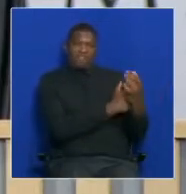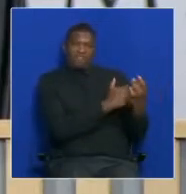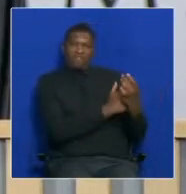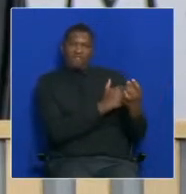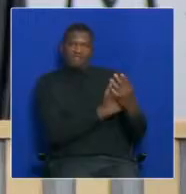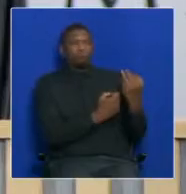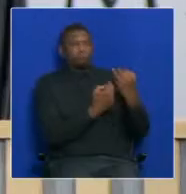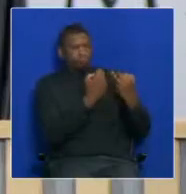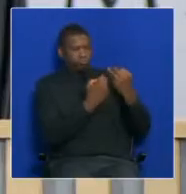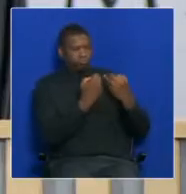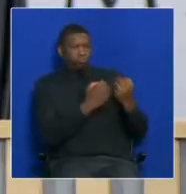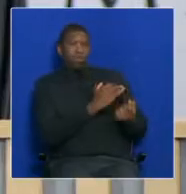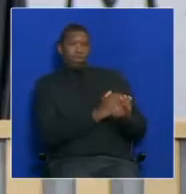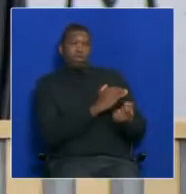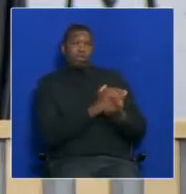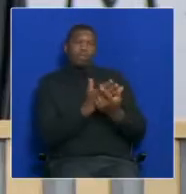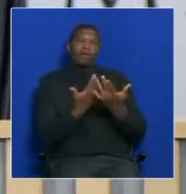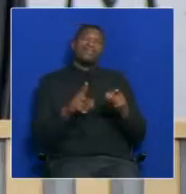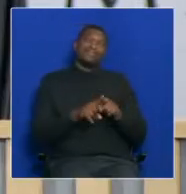But as I said, that